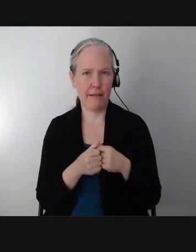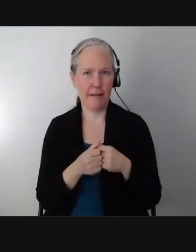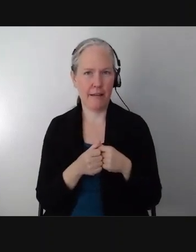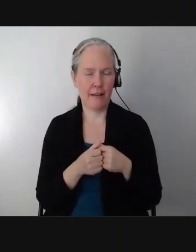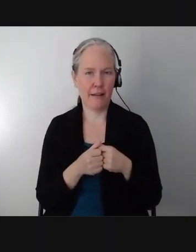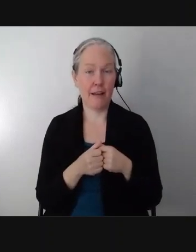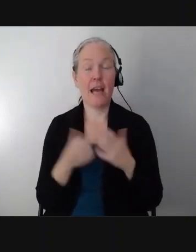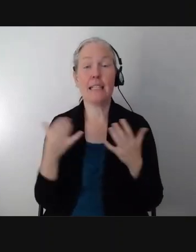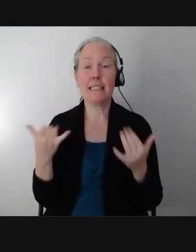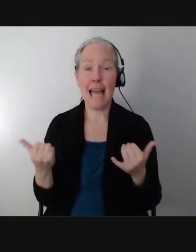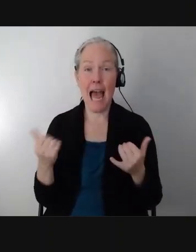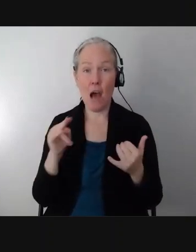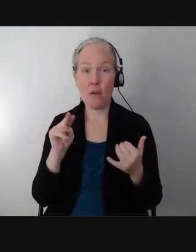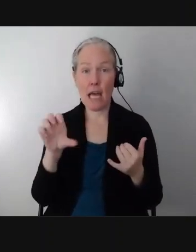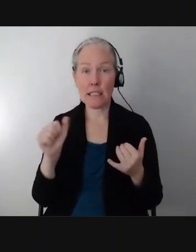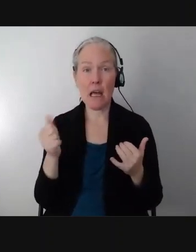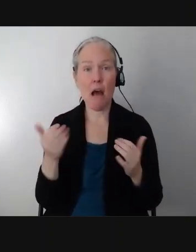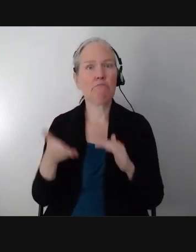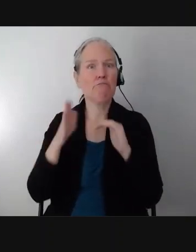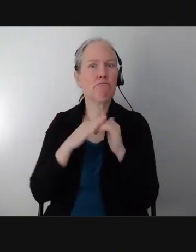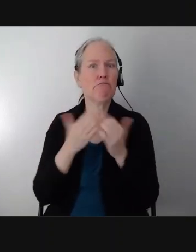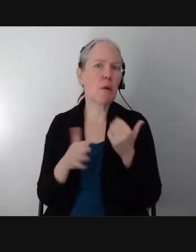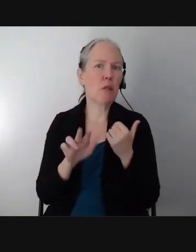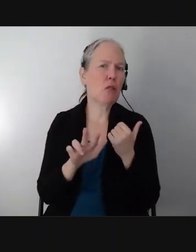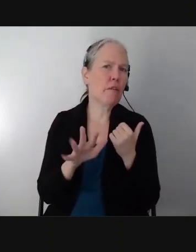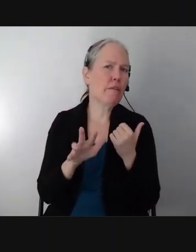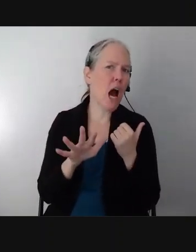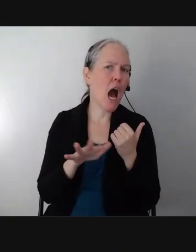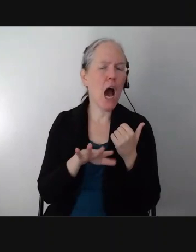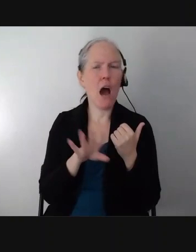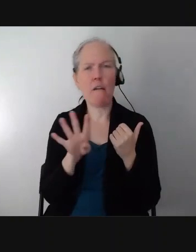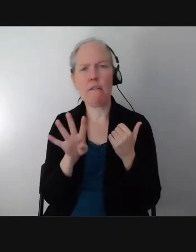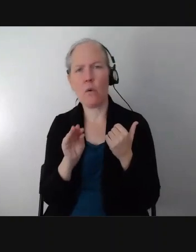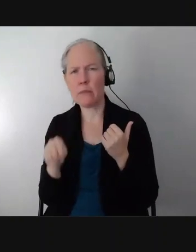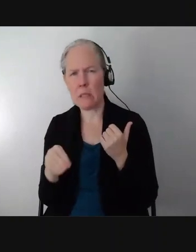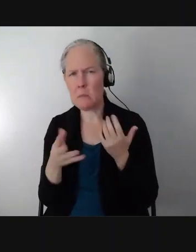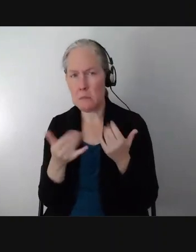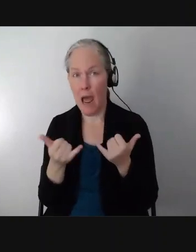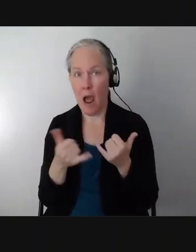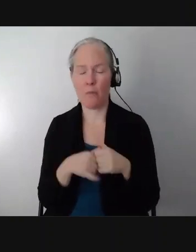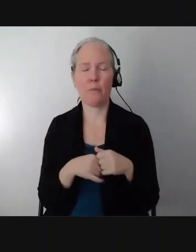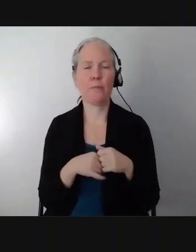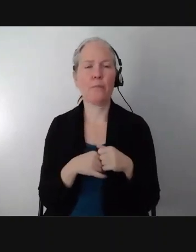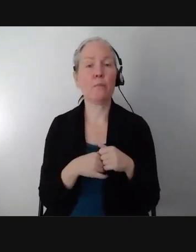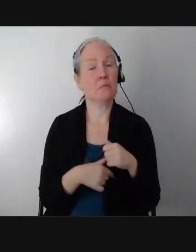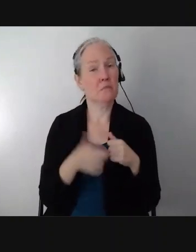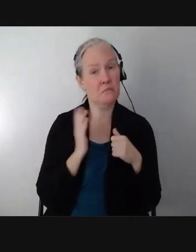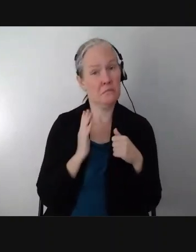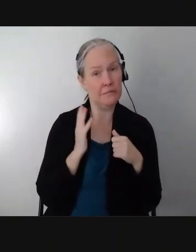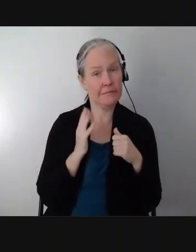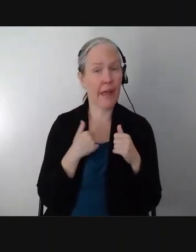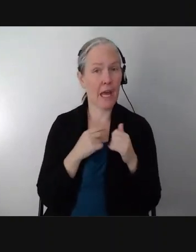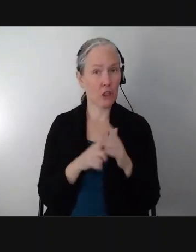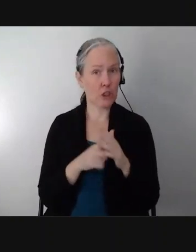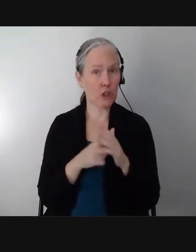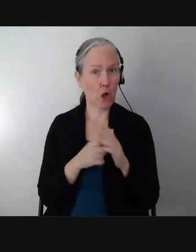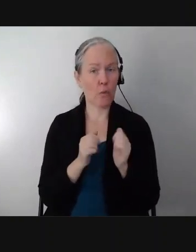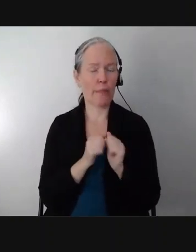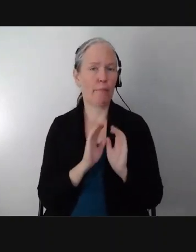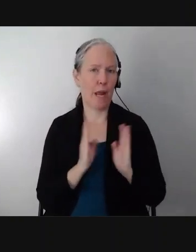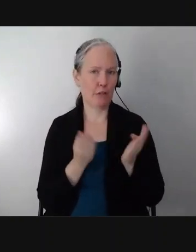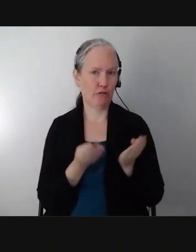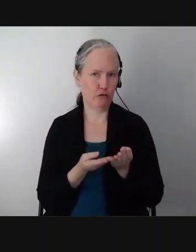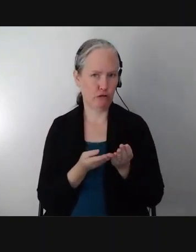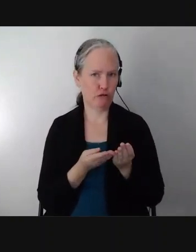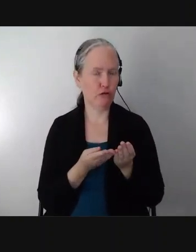40%. For me, I will say that I started in a branch, and I was